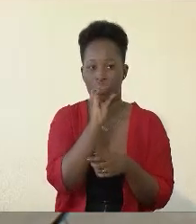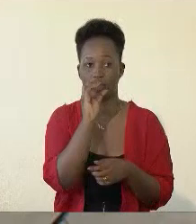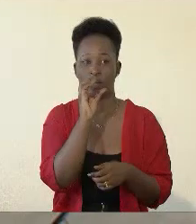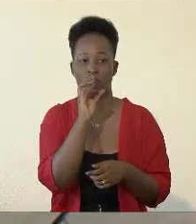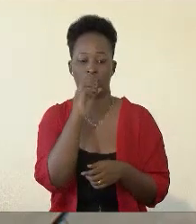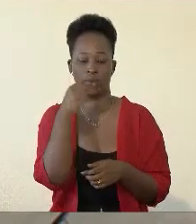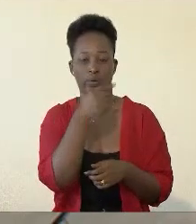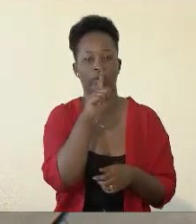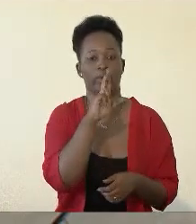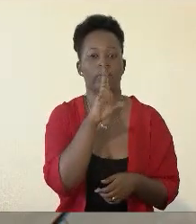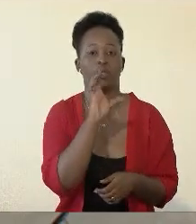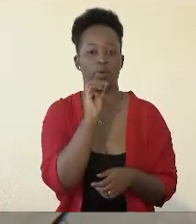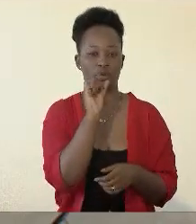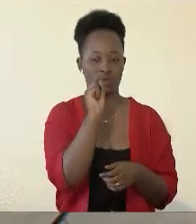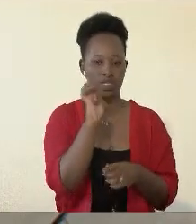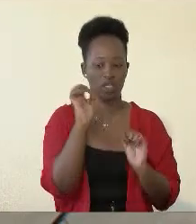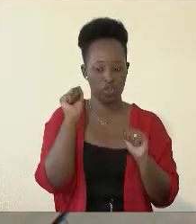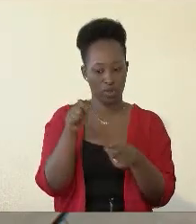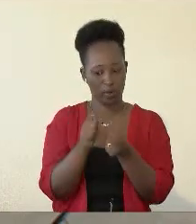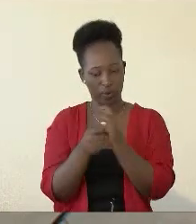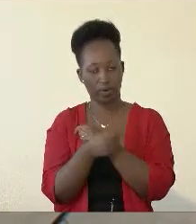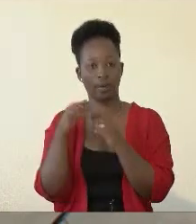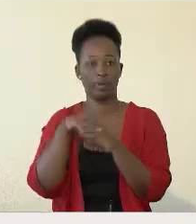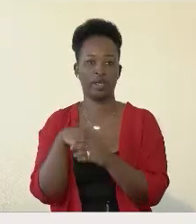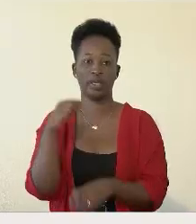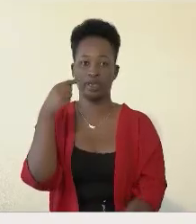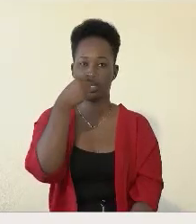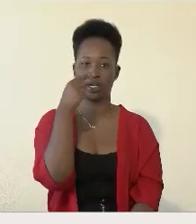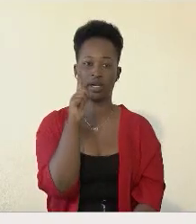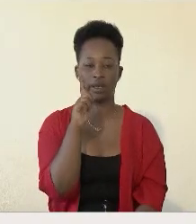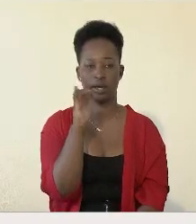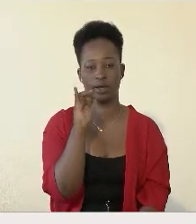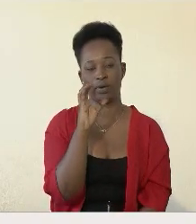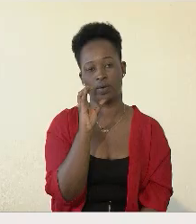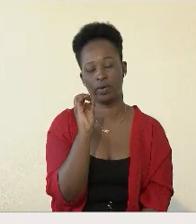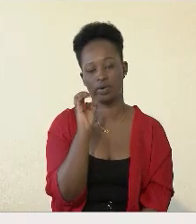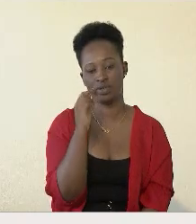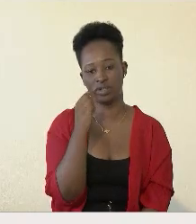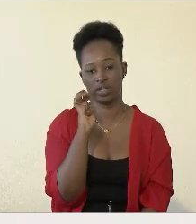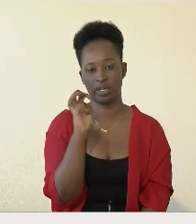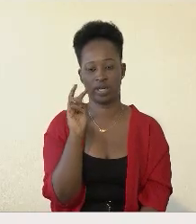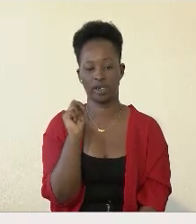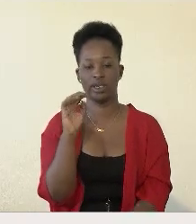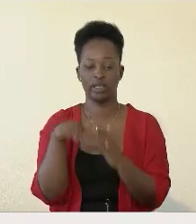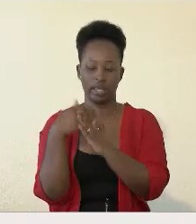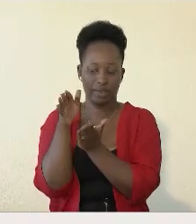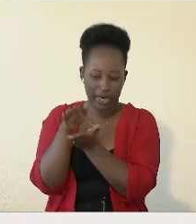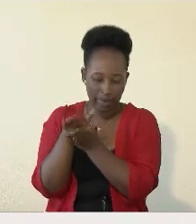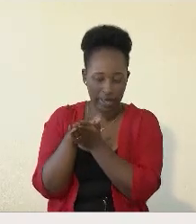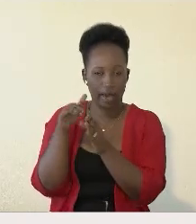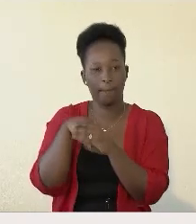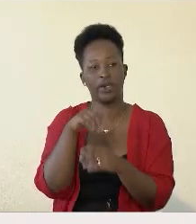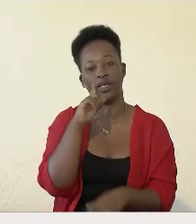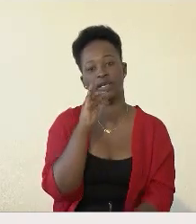where? In the liver. It also increases respiration in tissues. That is, when there is